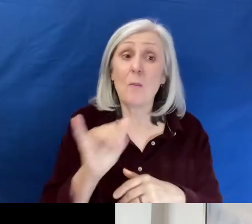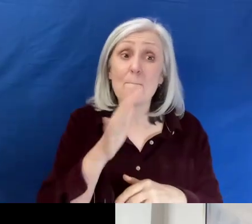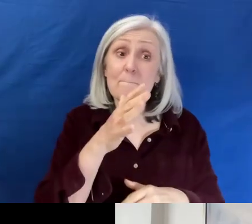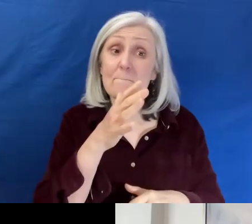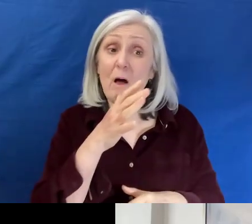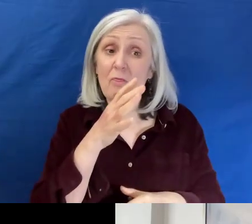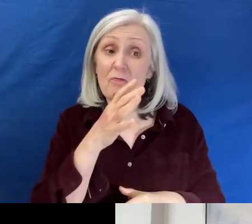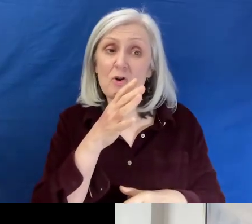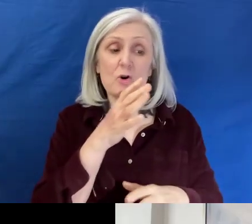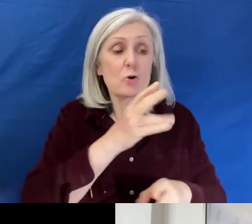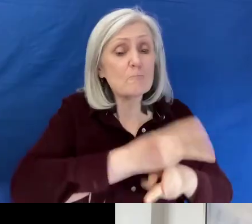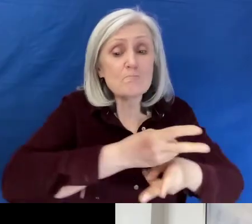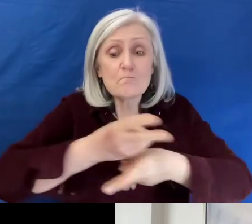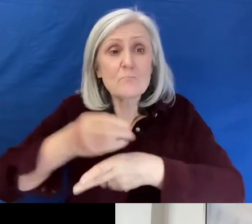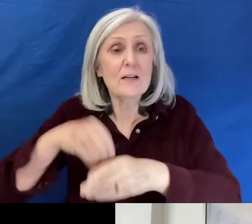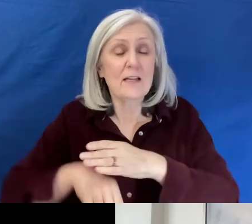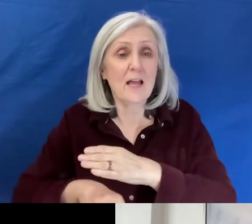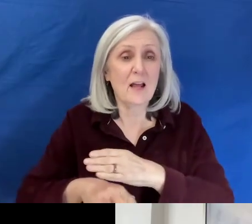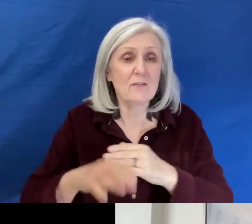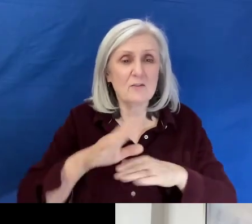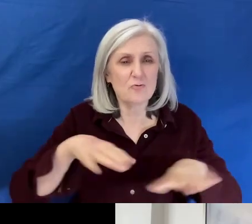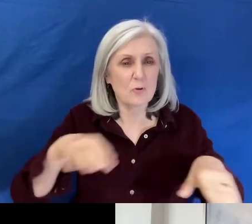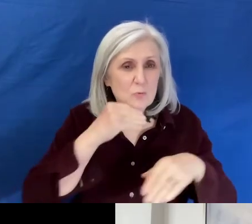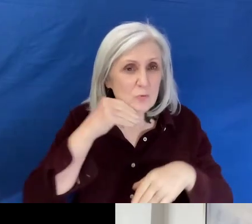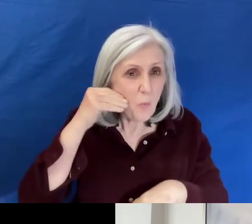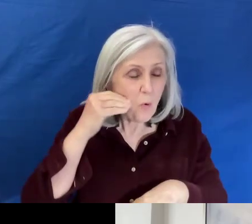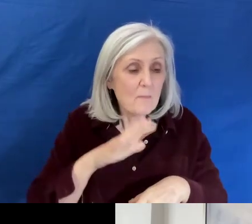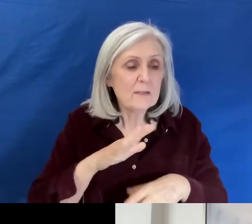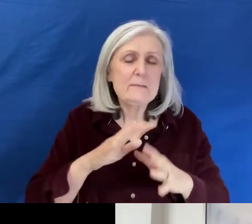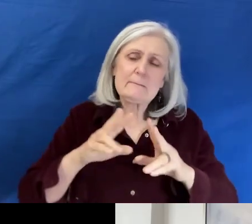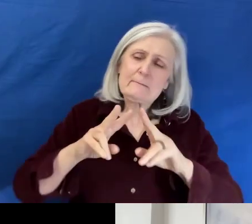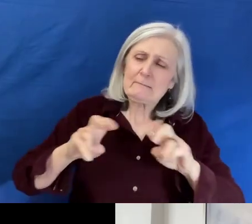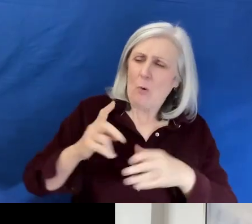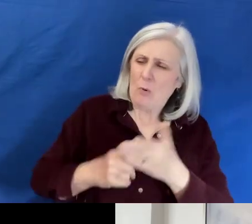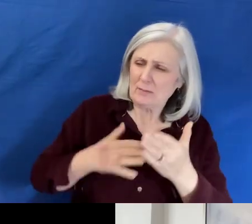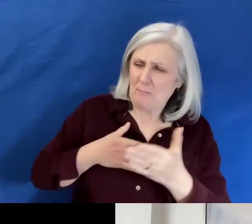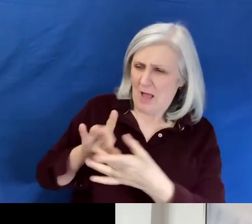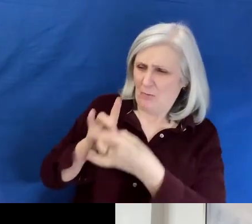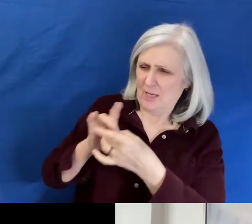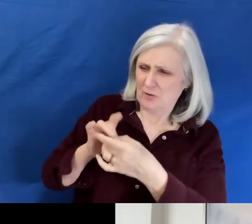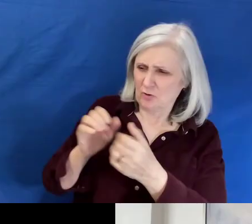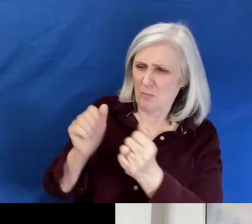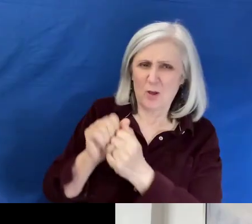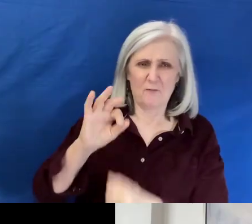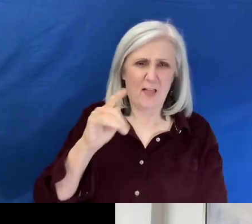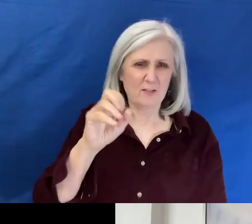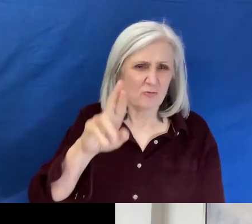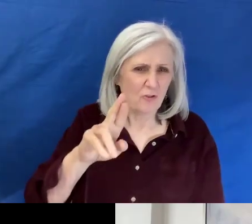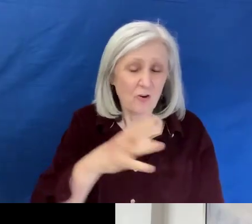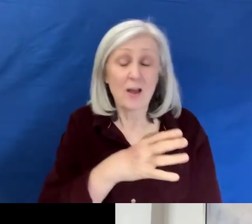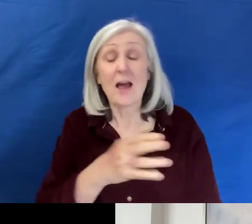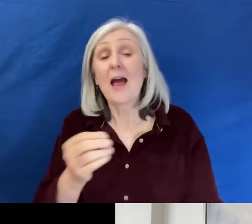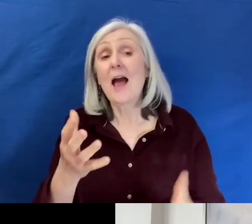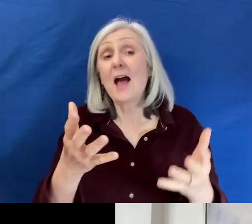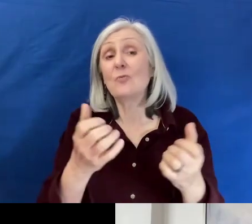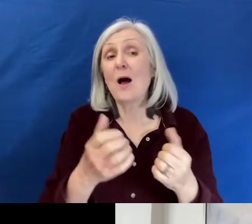orphanage, exploring what her relationship is with Mountie Fletcher, and also, wanting to save